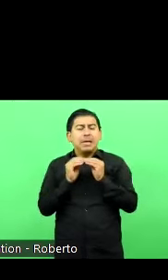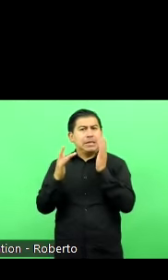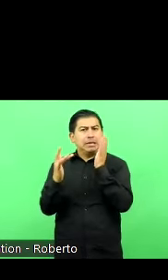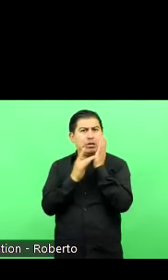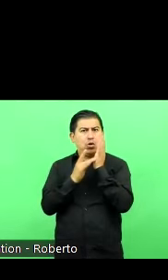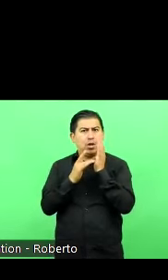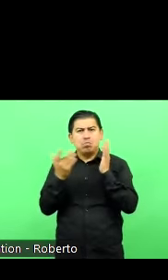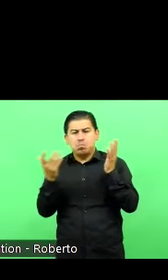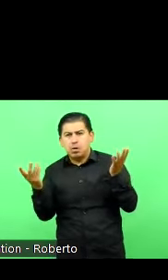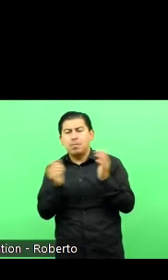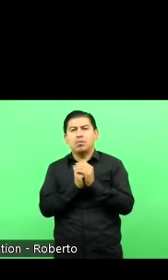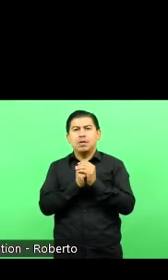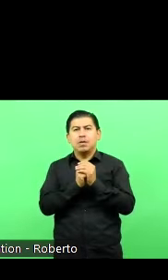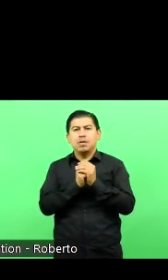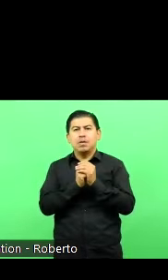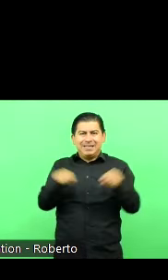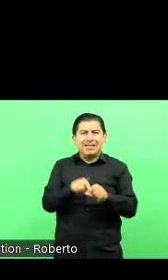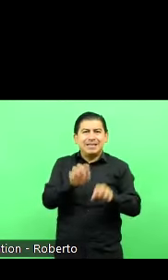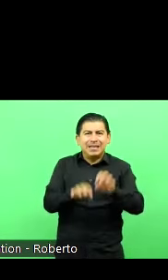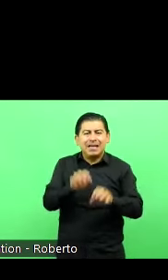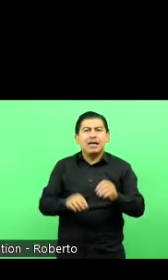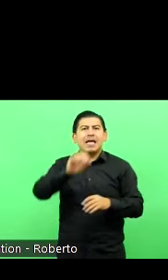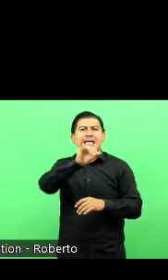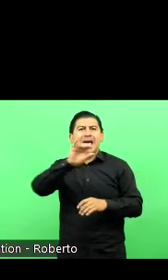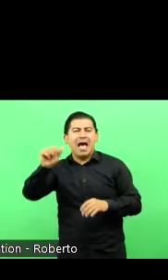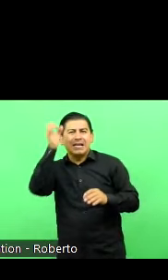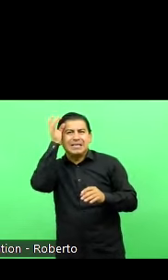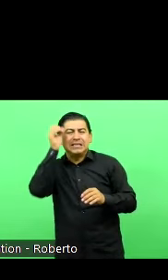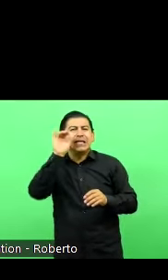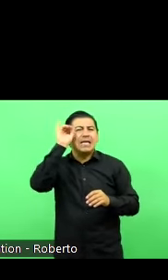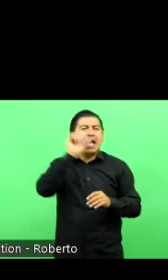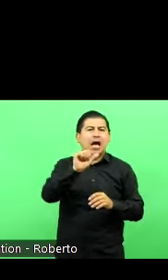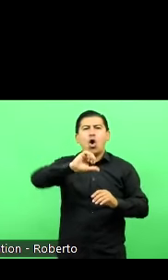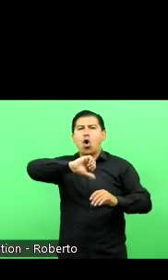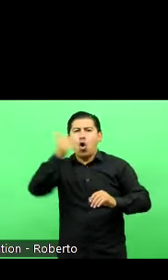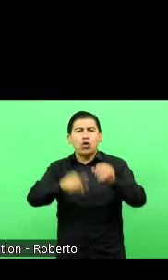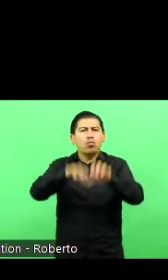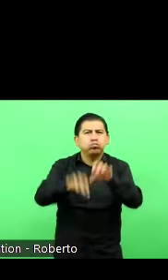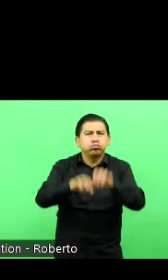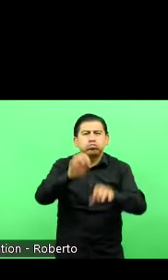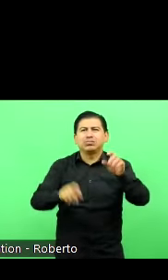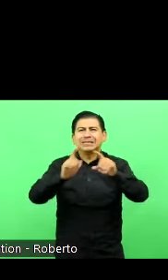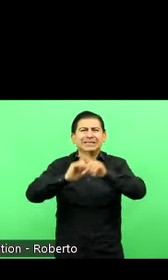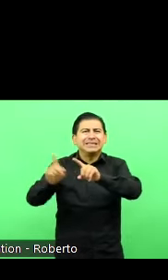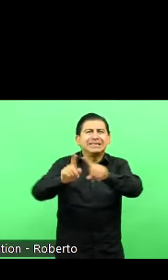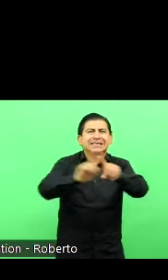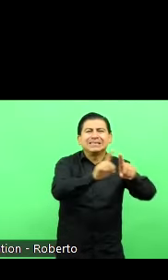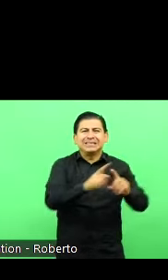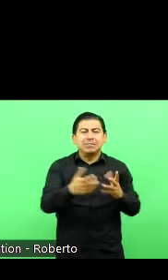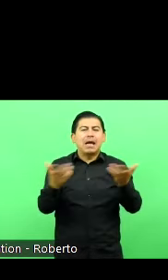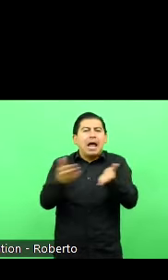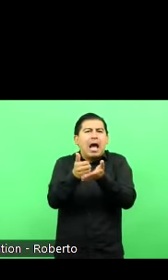effective disaster risk management. Our collective ambition is to empower developing countries to exchange experiences,